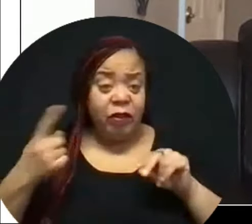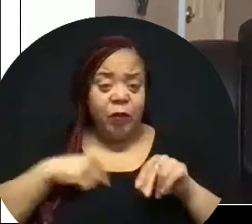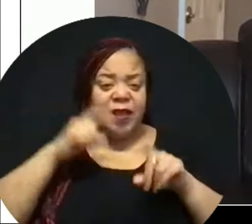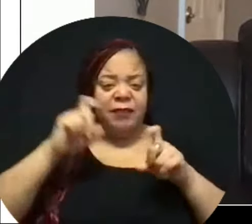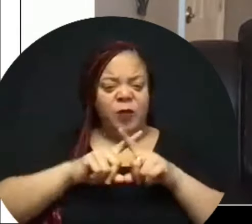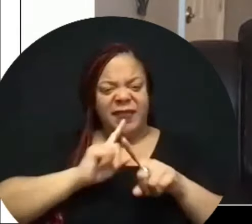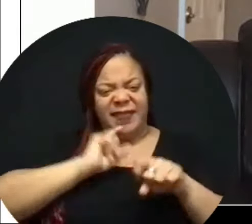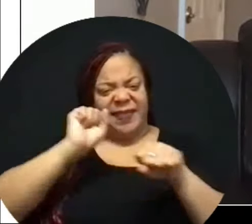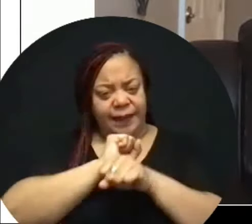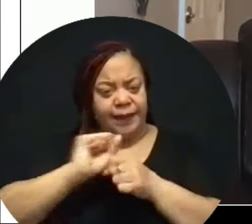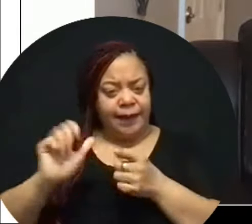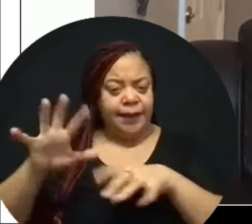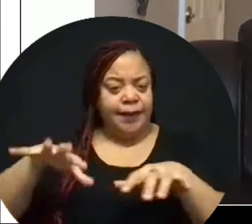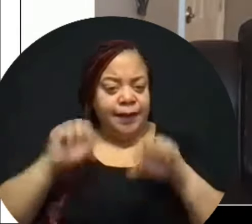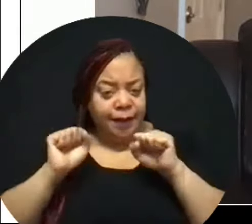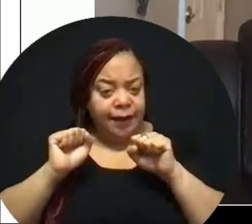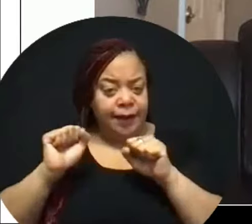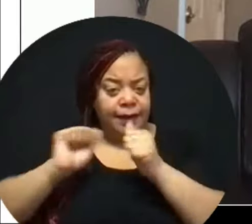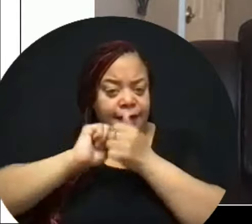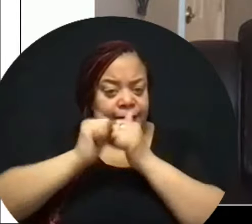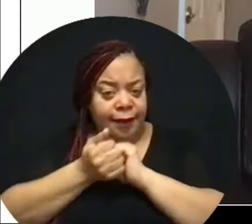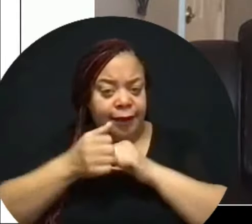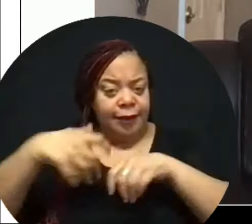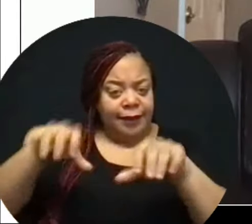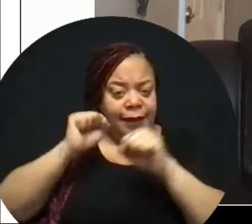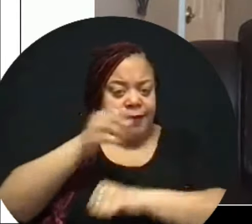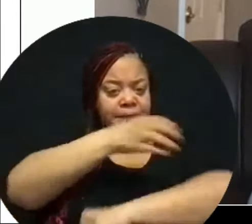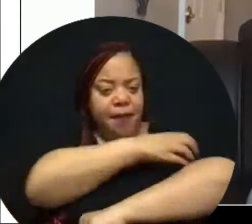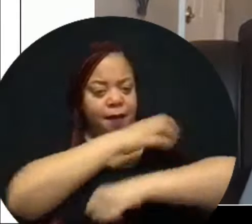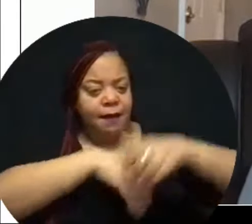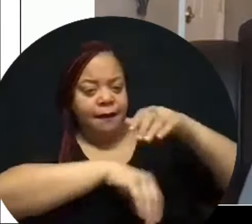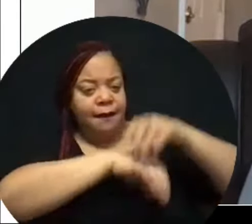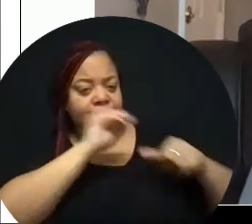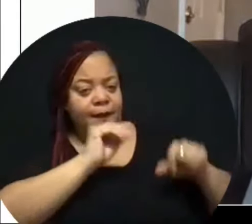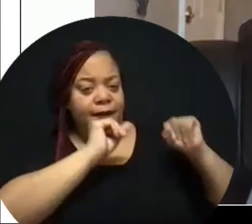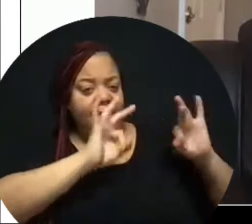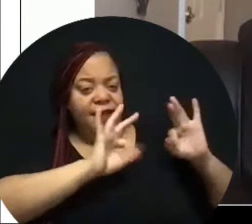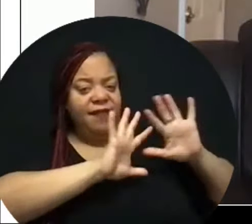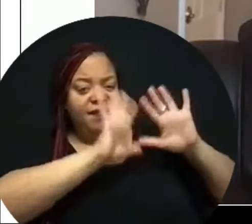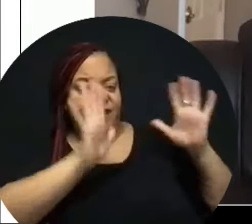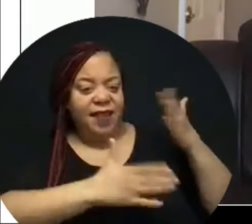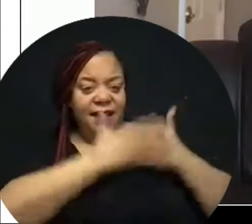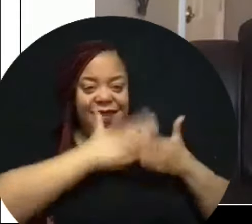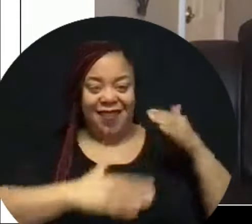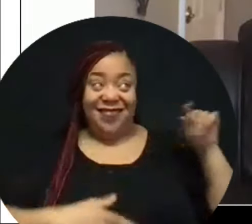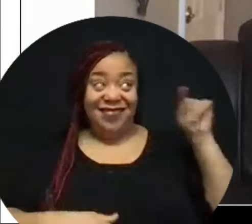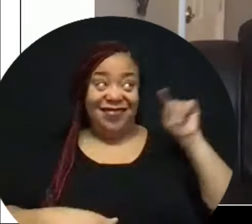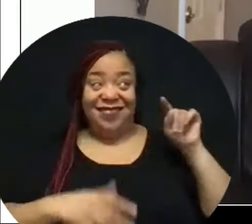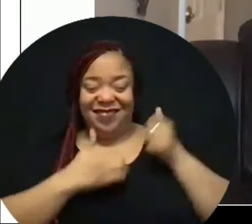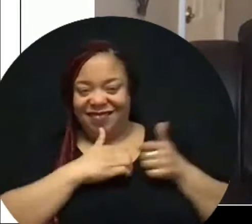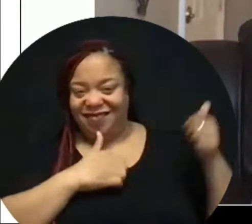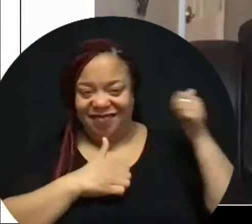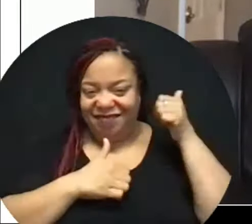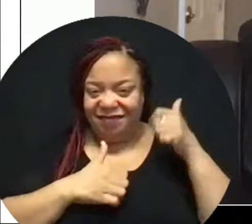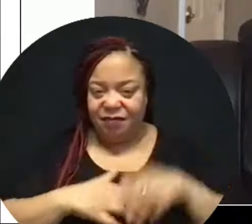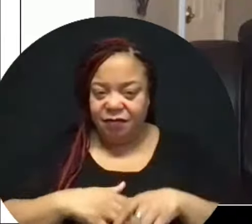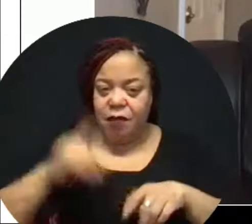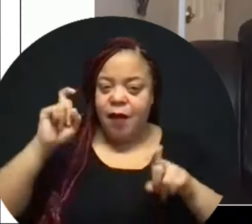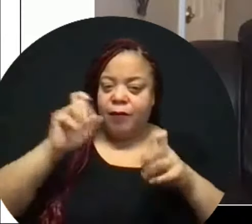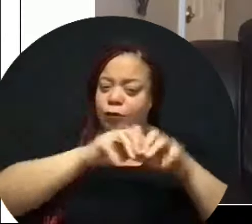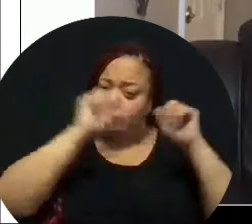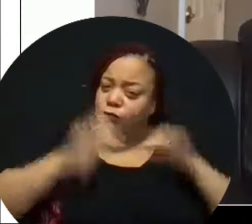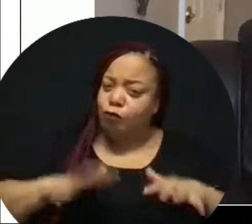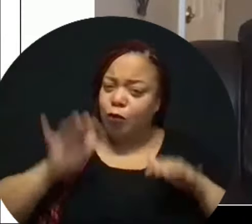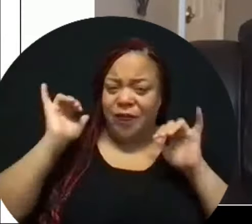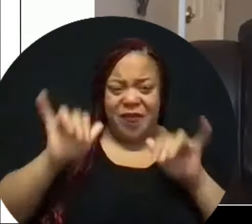we can use them where they're actually beneficial, but it will never be enough unless we take material action, right? Material action can look in a million